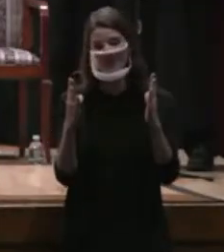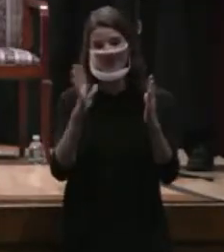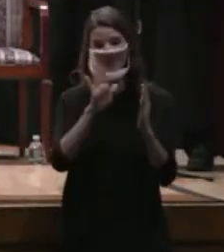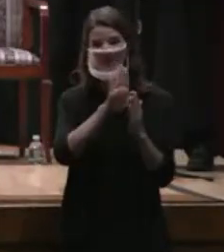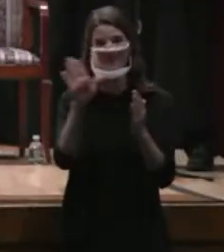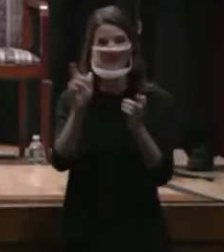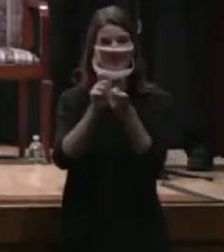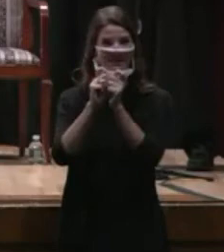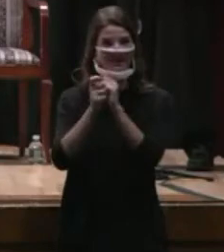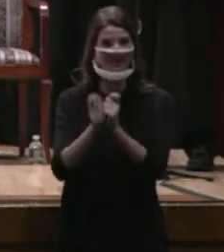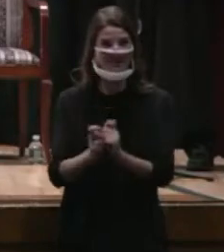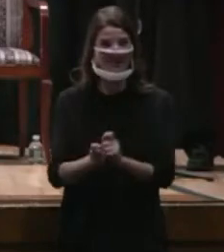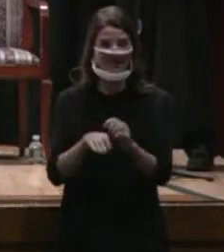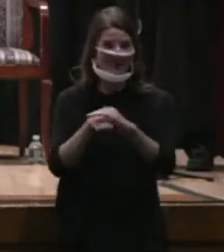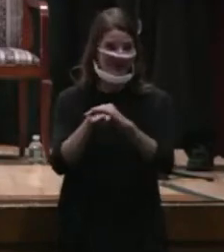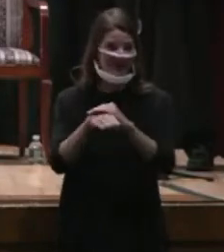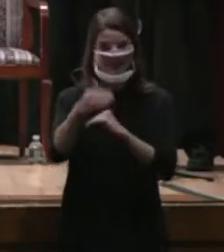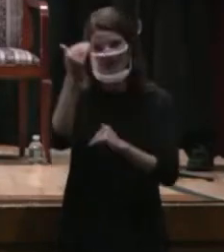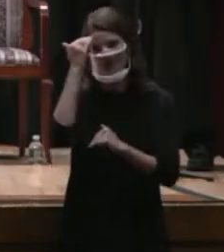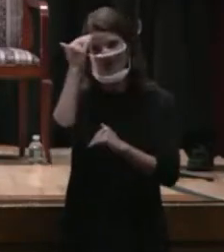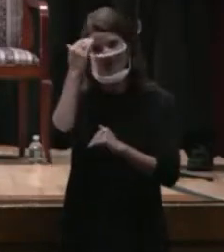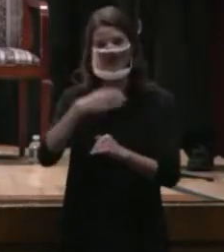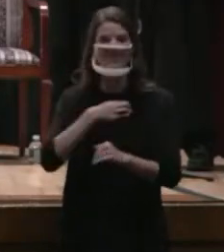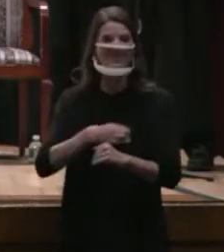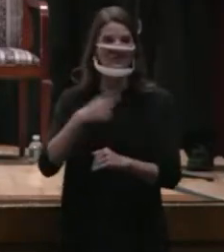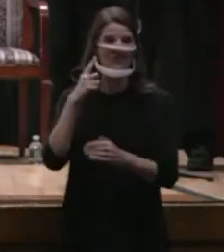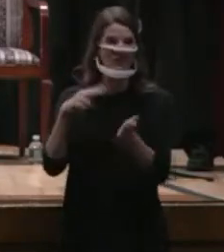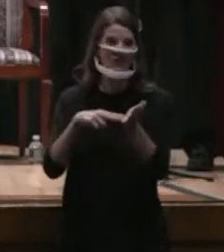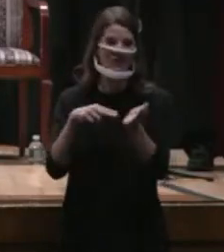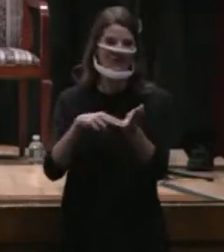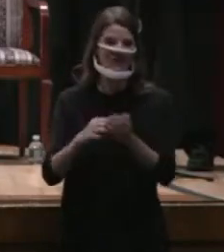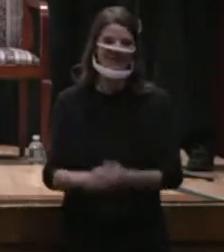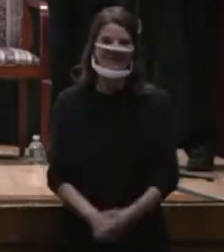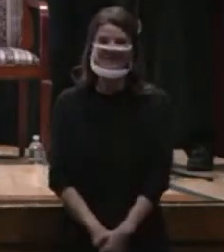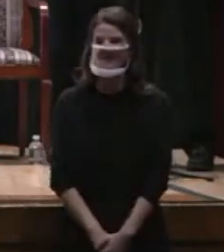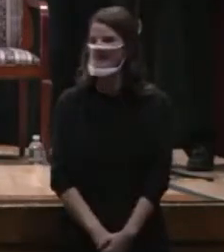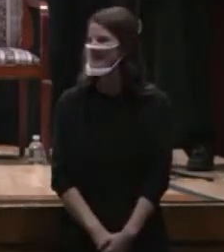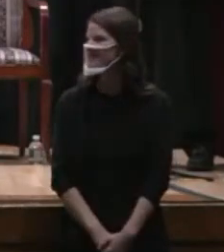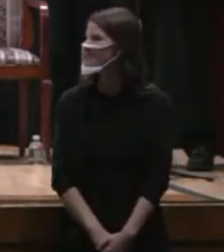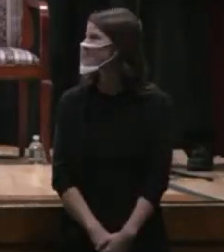for their adaptability, knowledge, and passion for nursing.